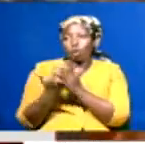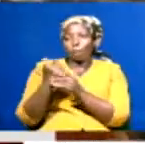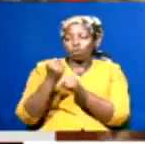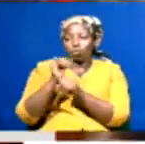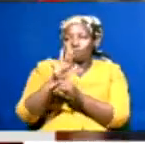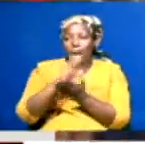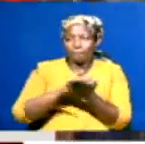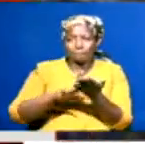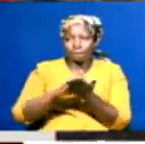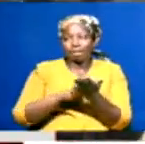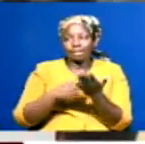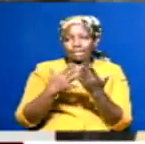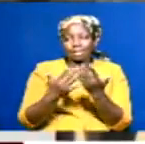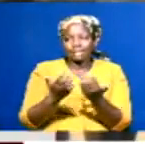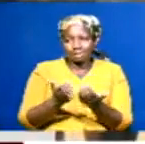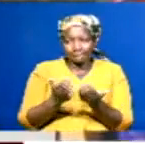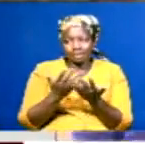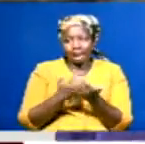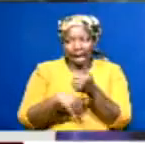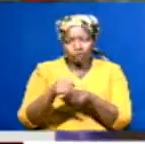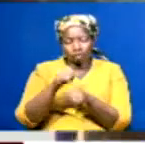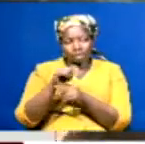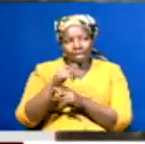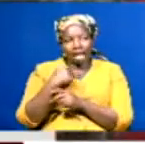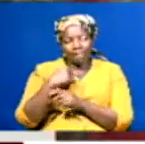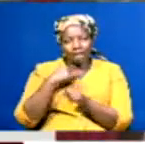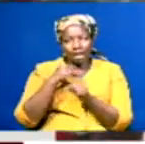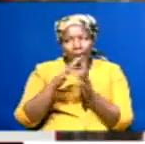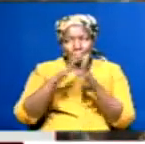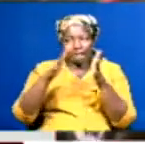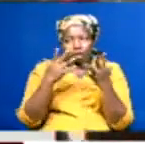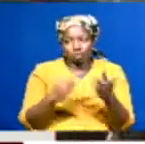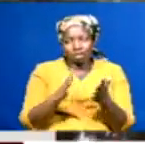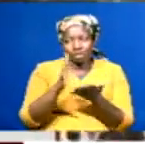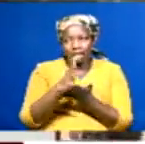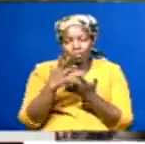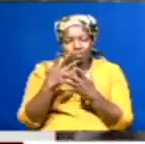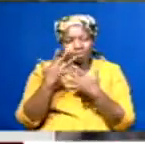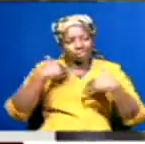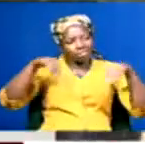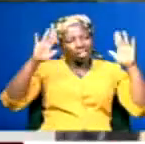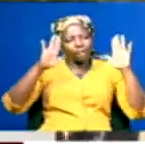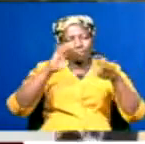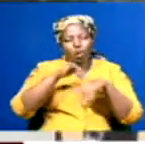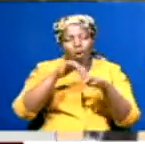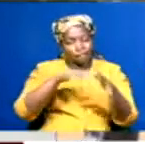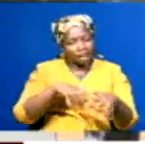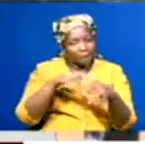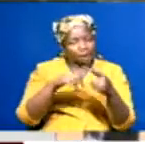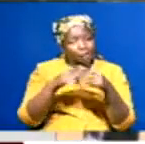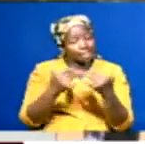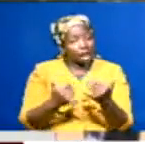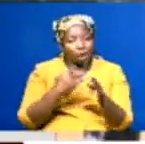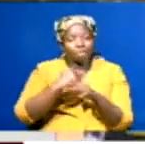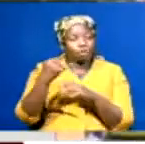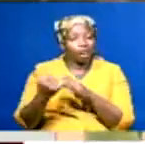needs. These farmers undergo very big losses and some even give up on farming altogether. Now that the insurance is coming in